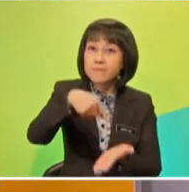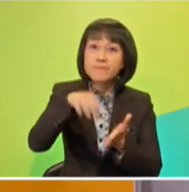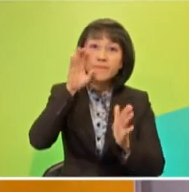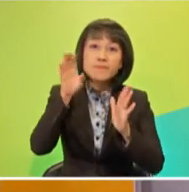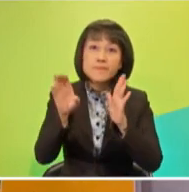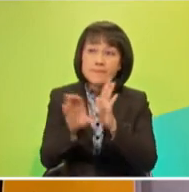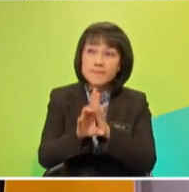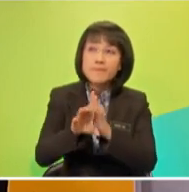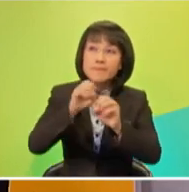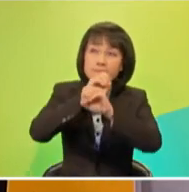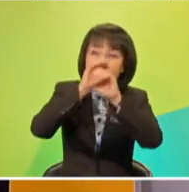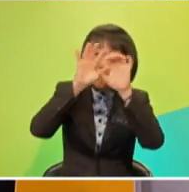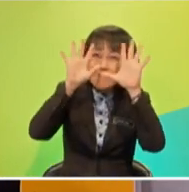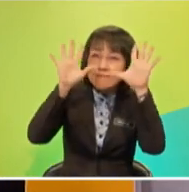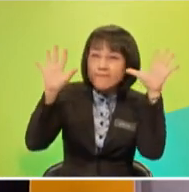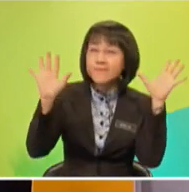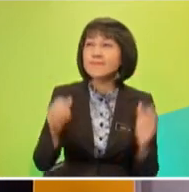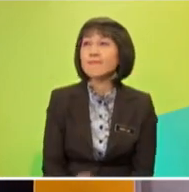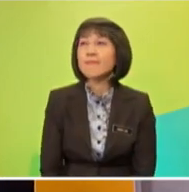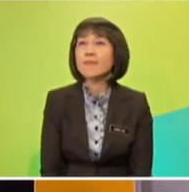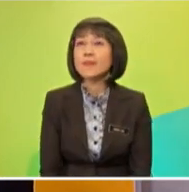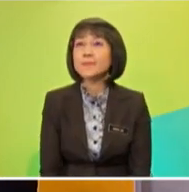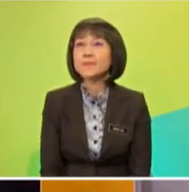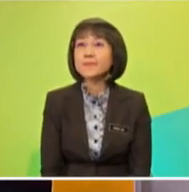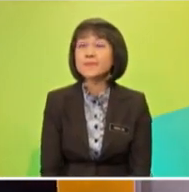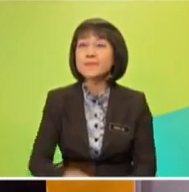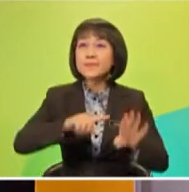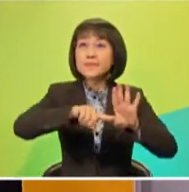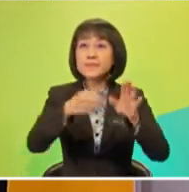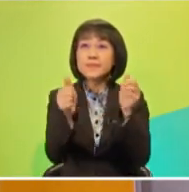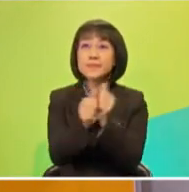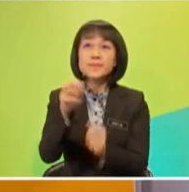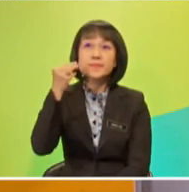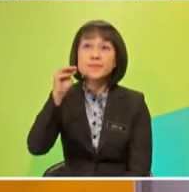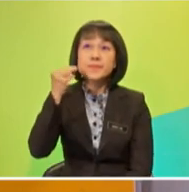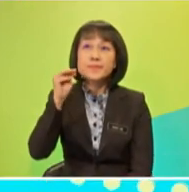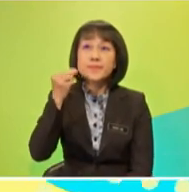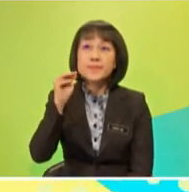clearly. Maybe we can start with Megan. Megan, are you there?